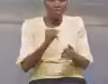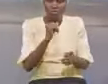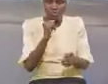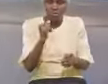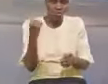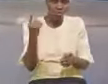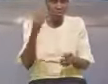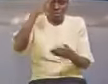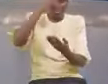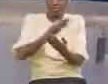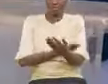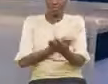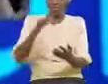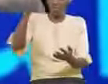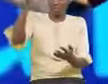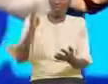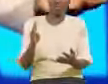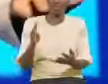Va menye Mawu vila de ko nye o.